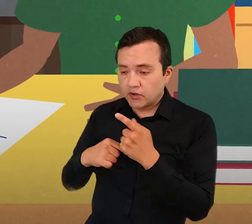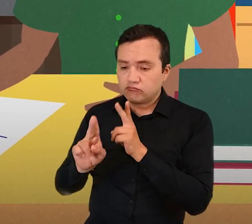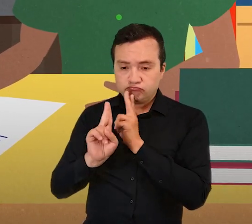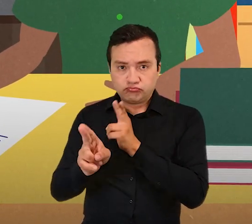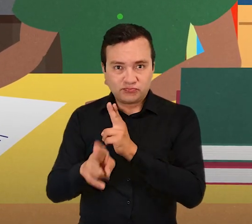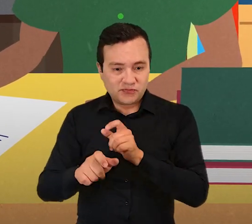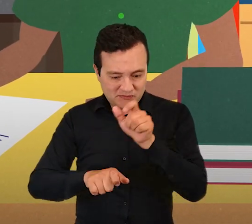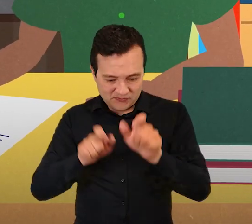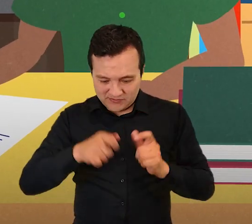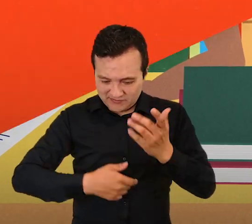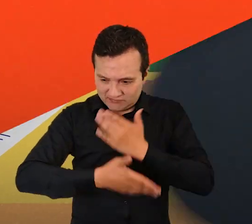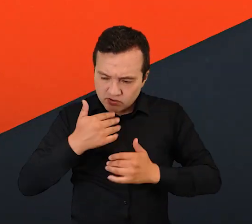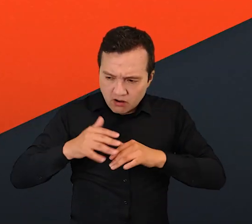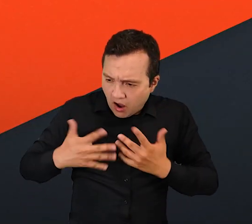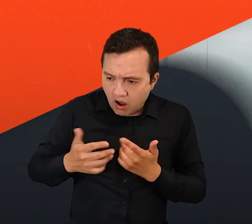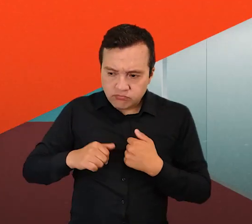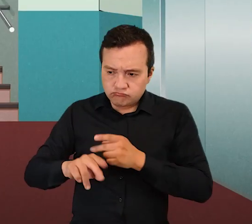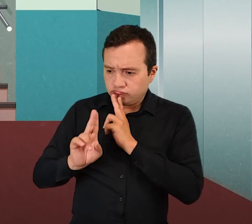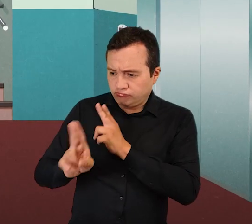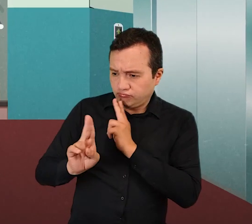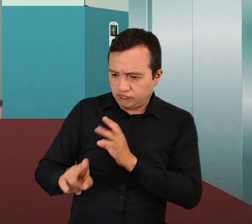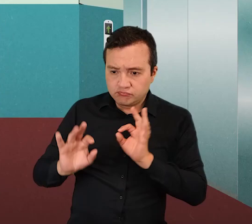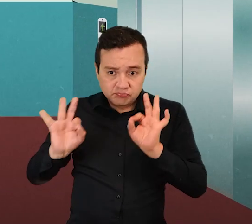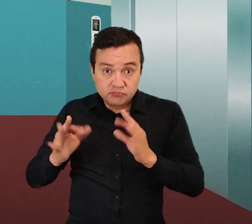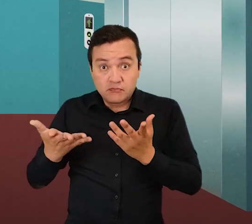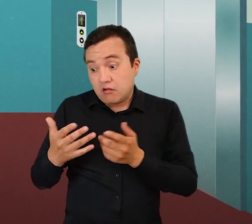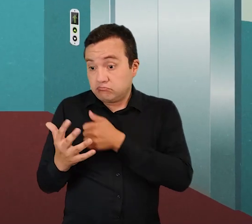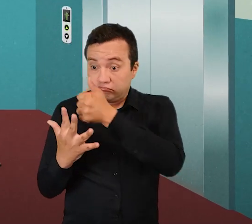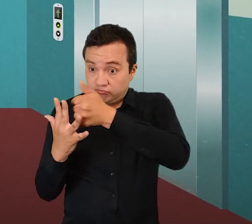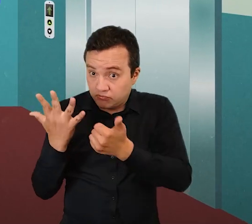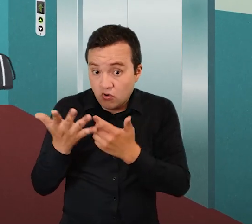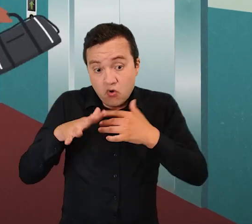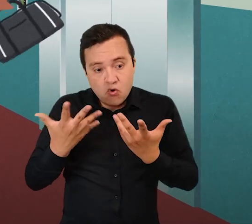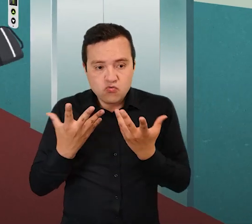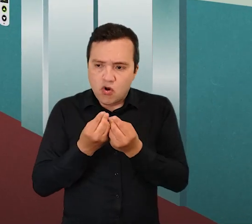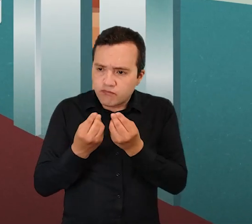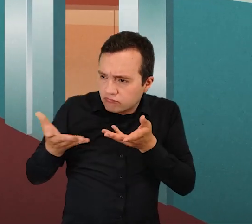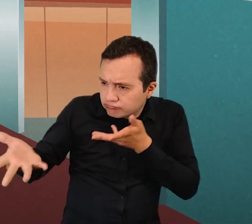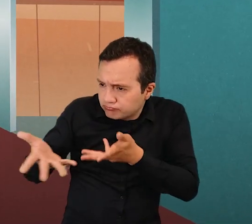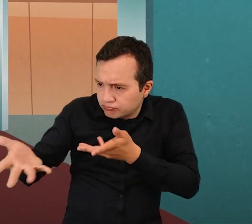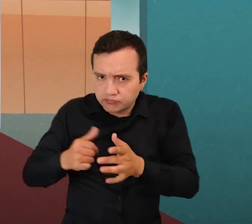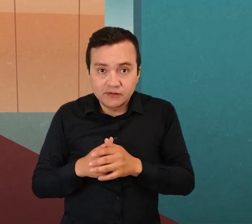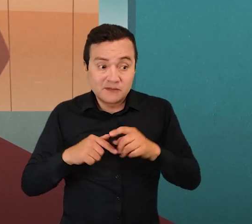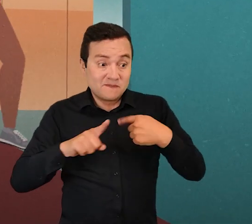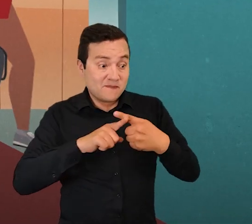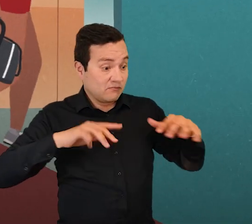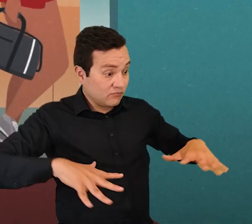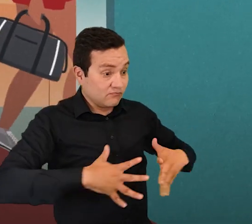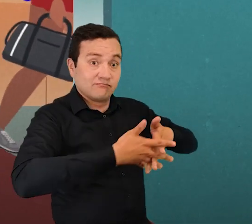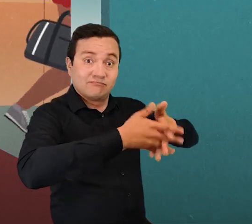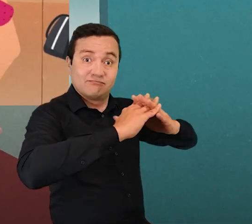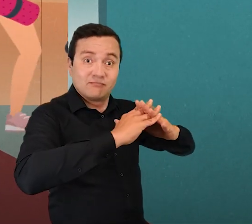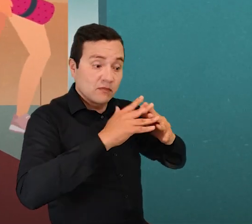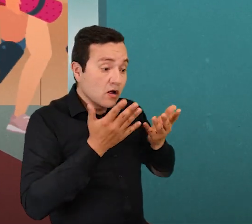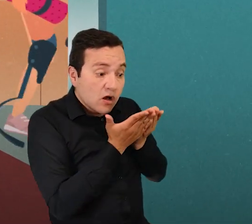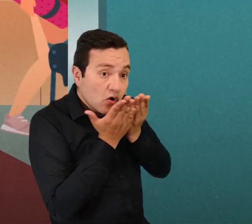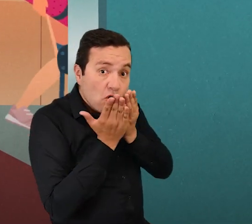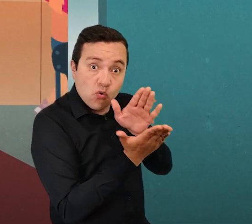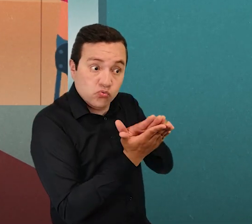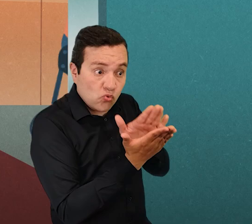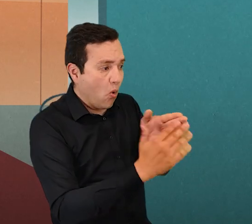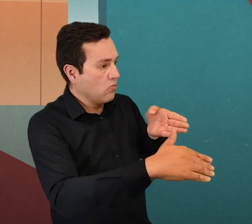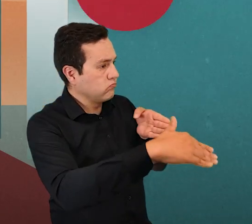group assessments and activities. Guarantee universal accessibility to the physical spaces and facilities